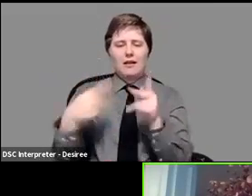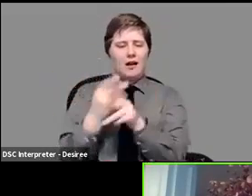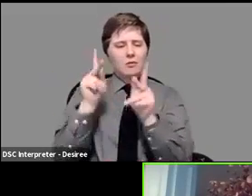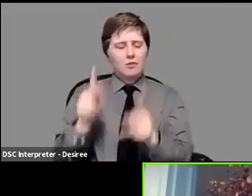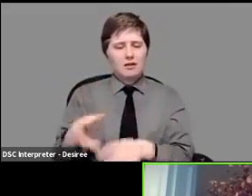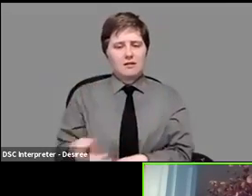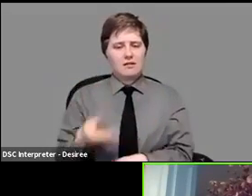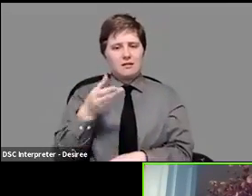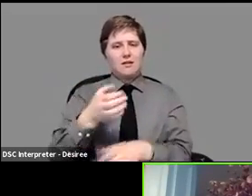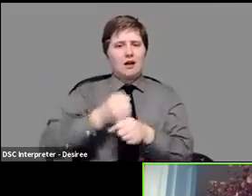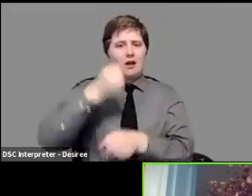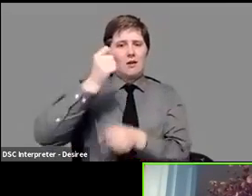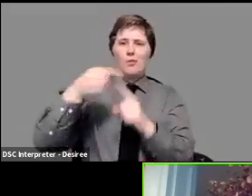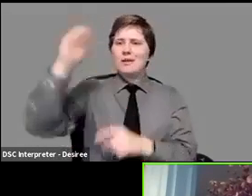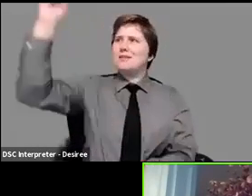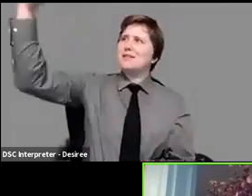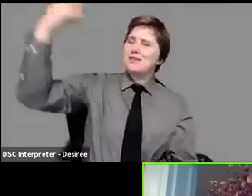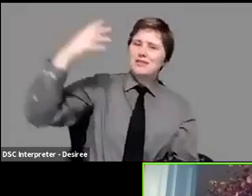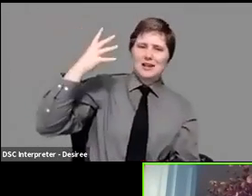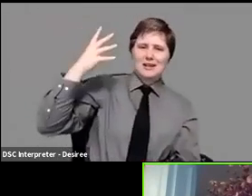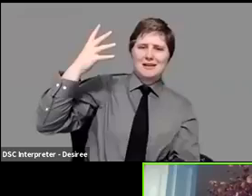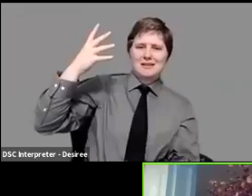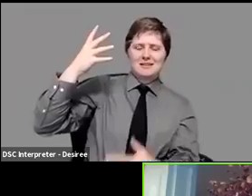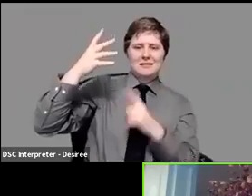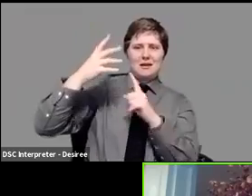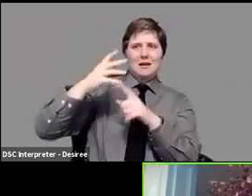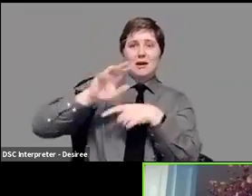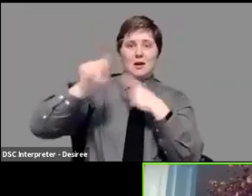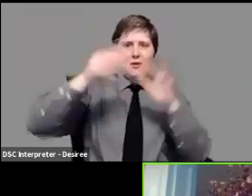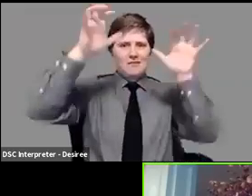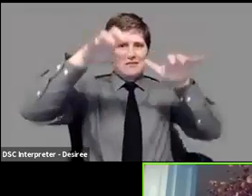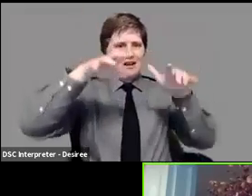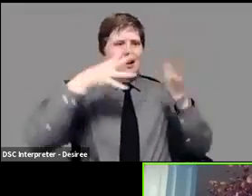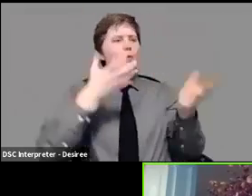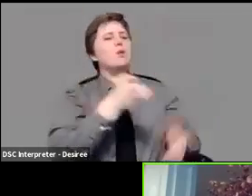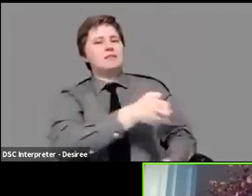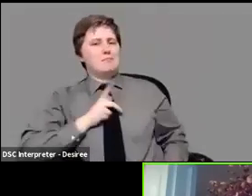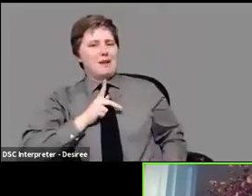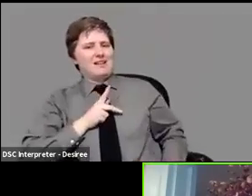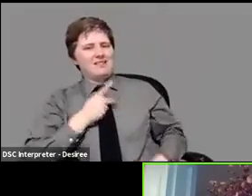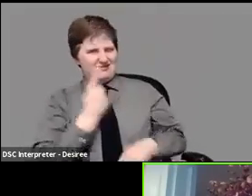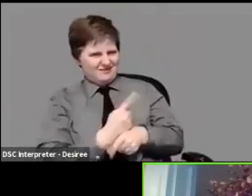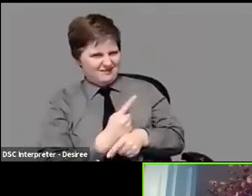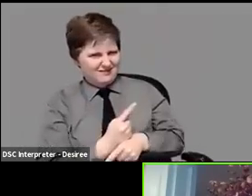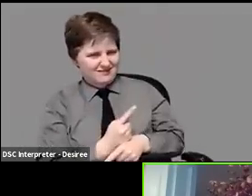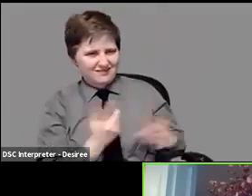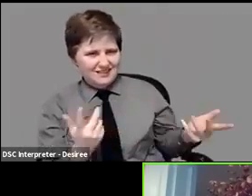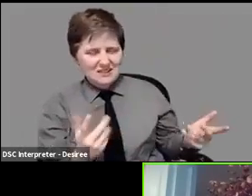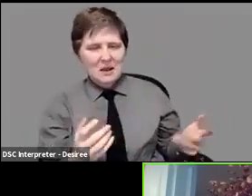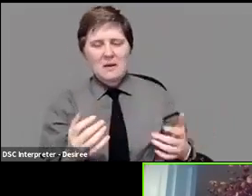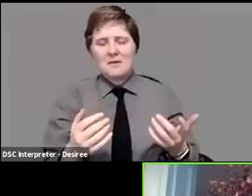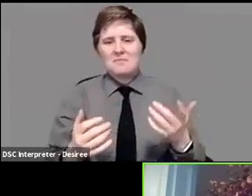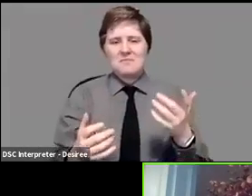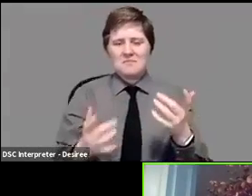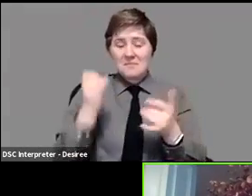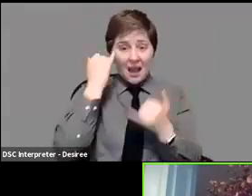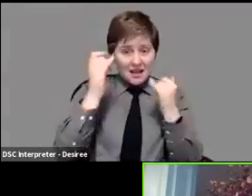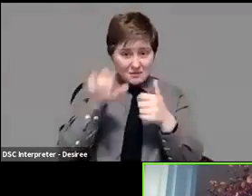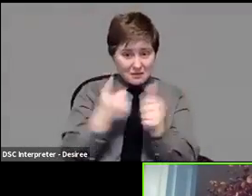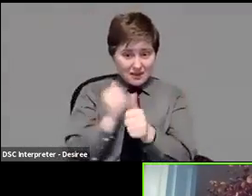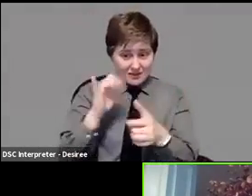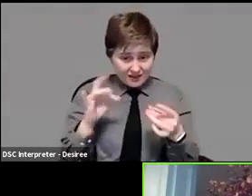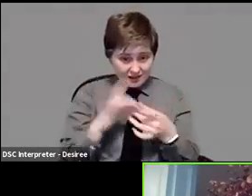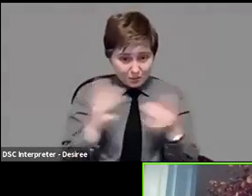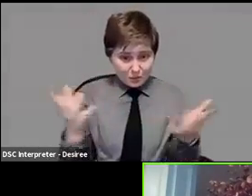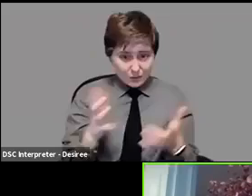hands you their umbrella when the sun is out and then ask for it back when it starts to rain, right? And so the idea is that going